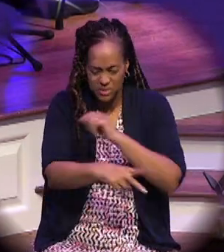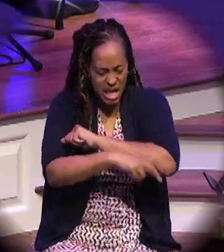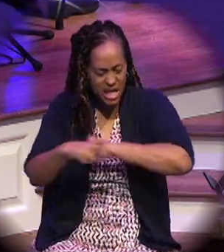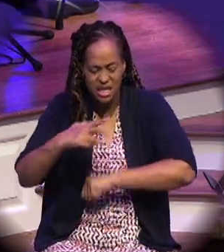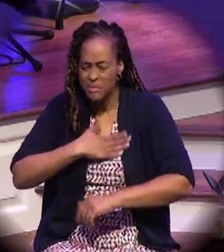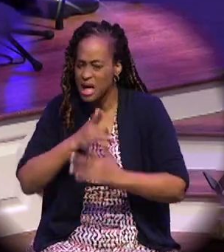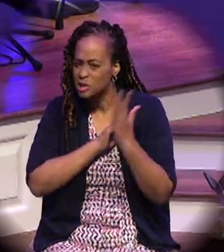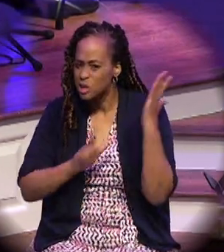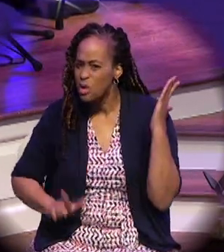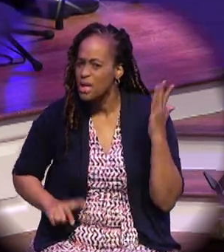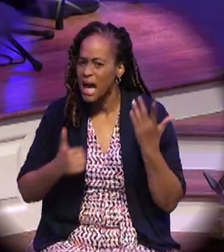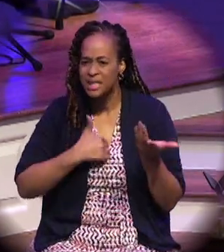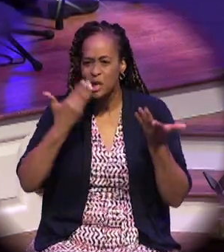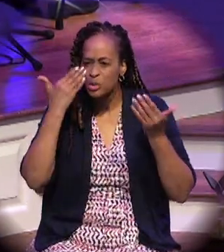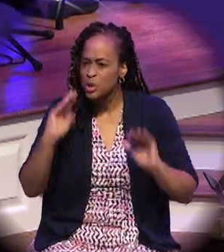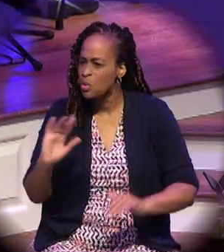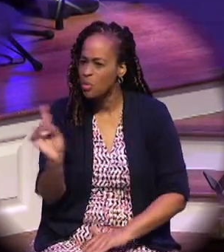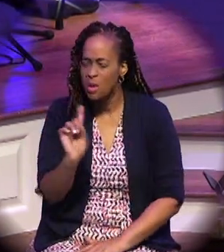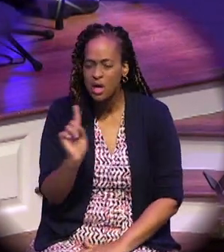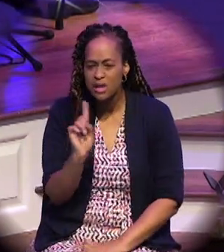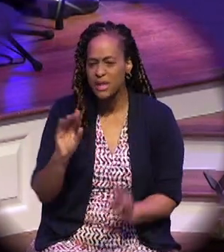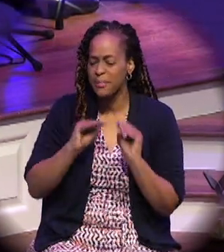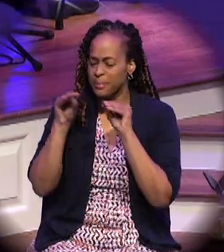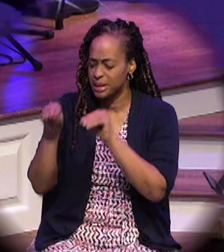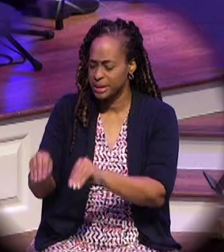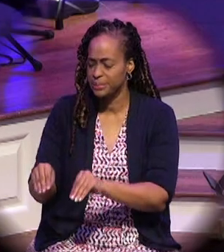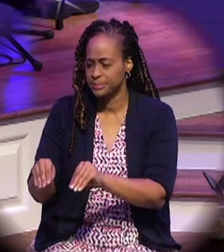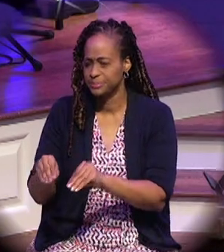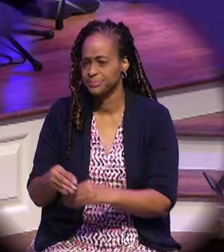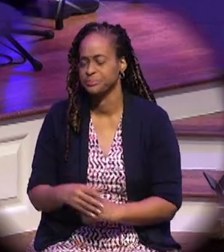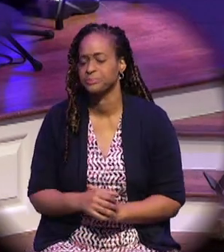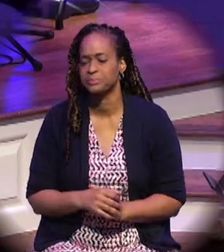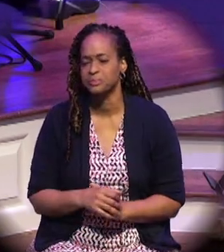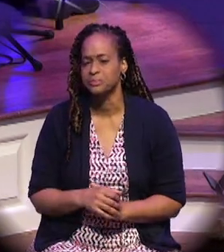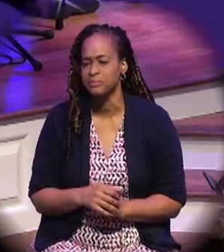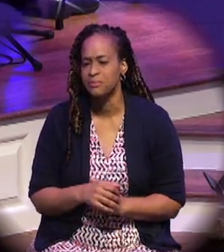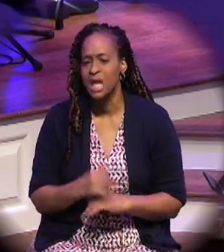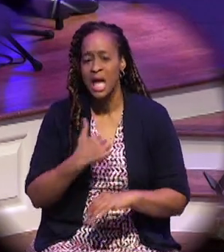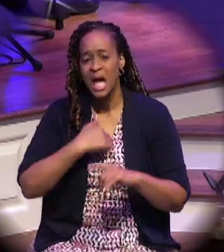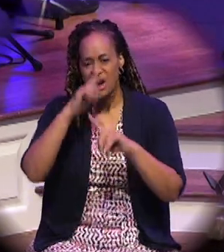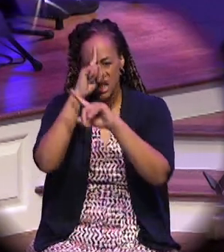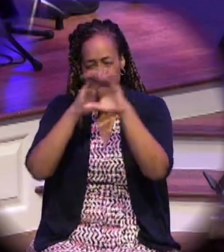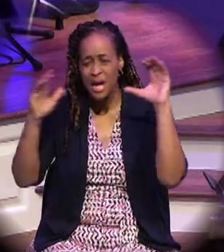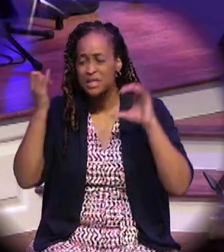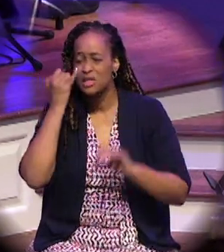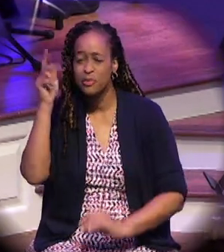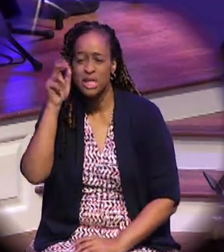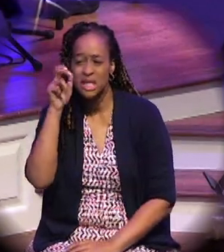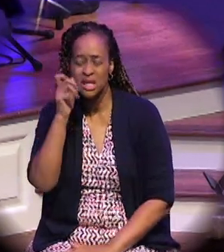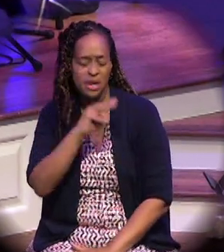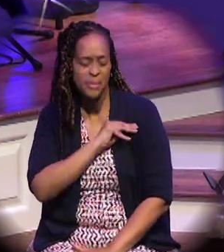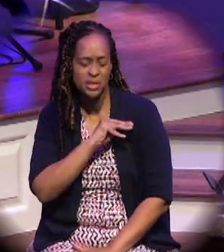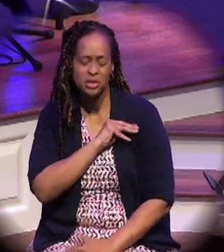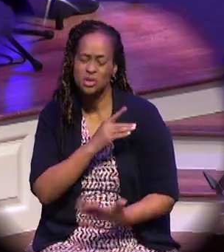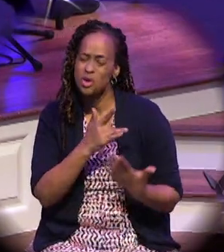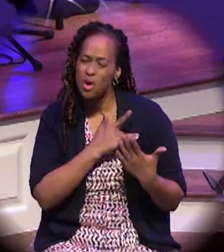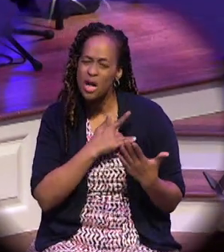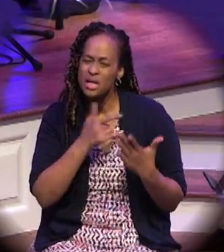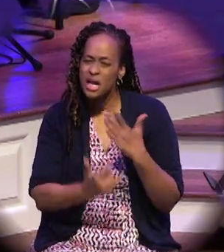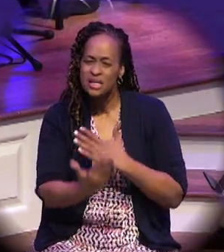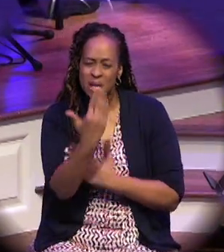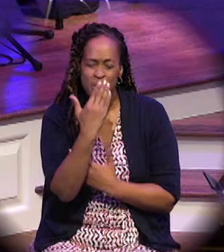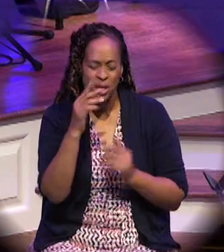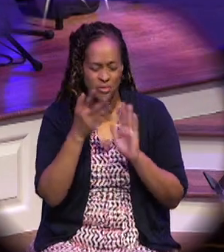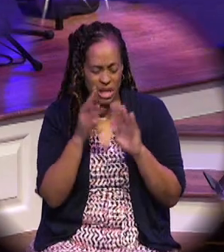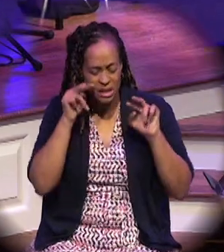Lord, and I don't know where they have put him. But I imagine that if we could peer into Mary Magdalene's heart that morning, if we could look